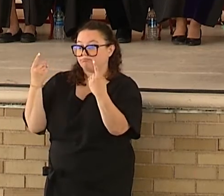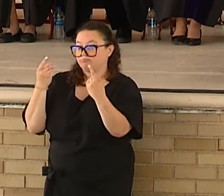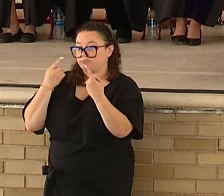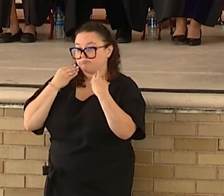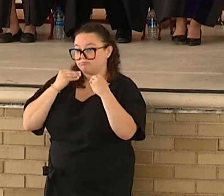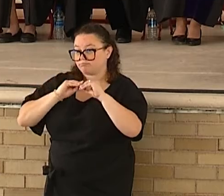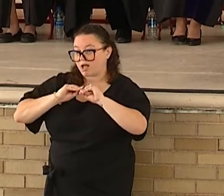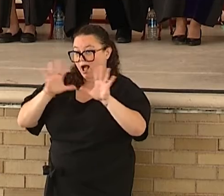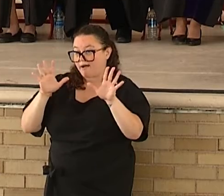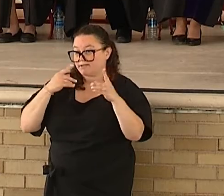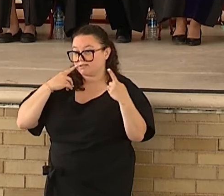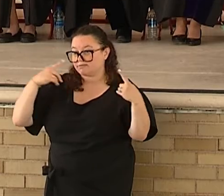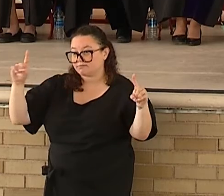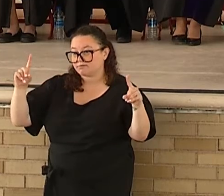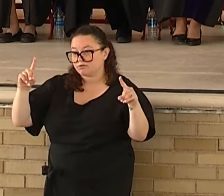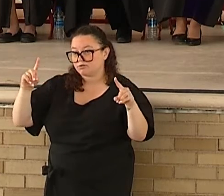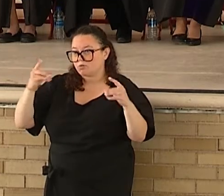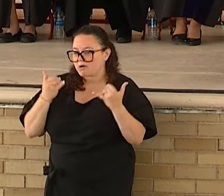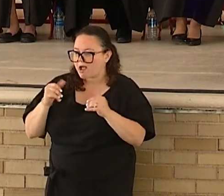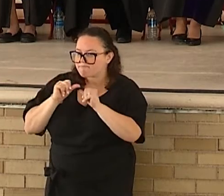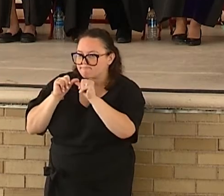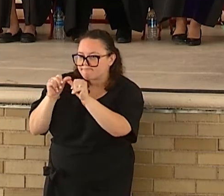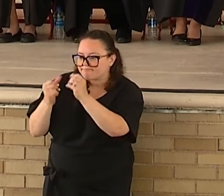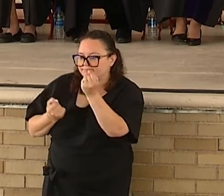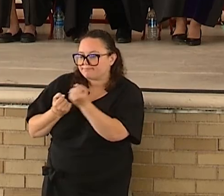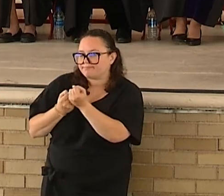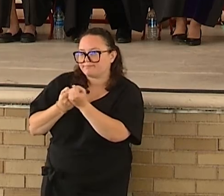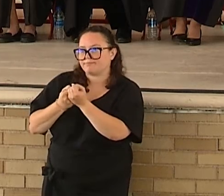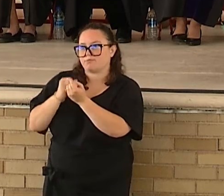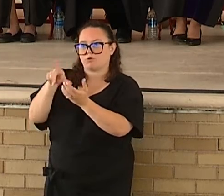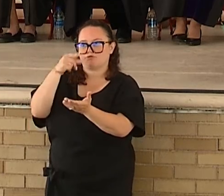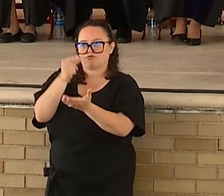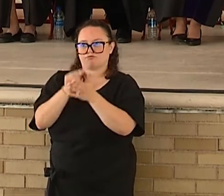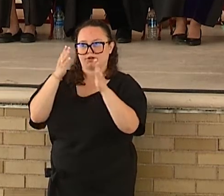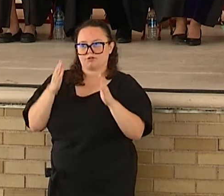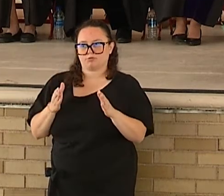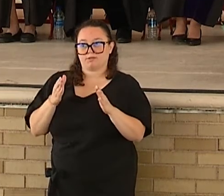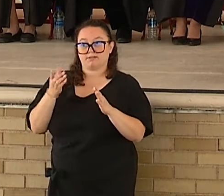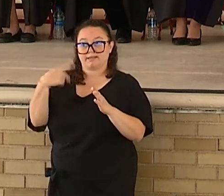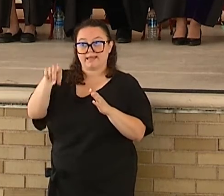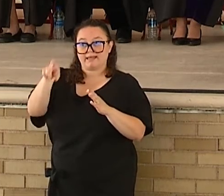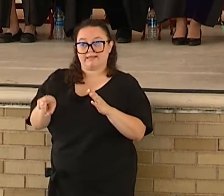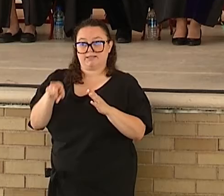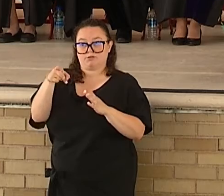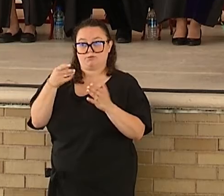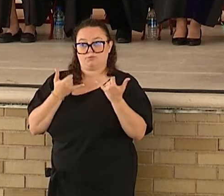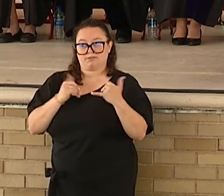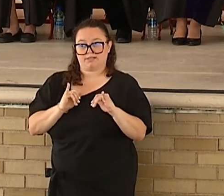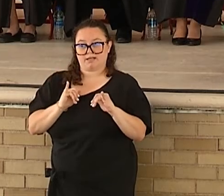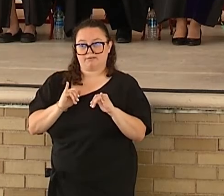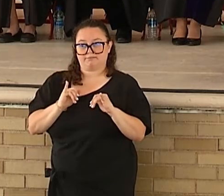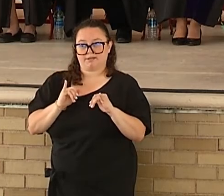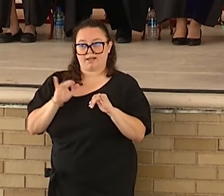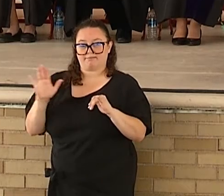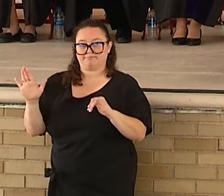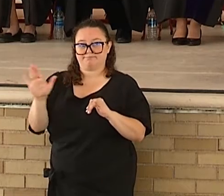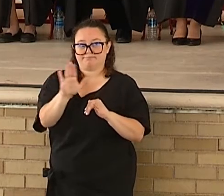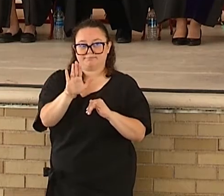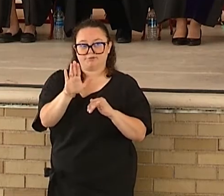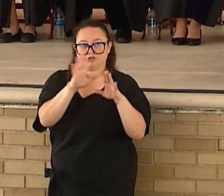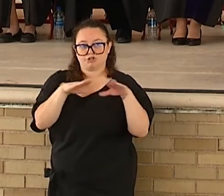you didn't get to do before. These young graduates need you, and of course their success is